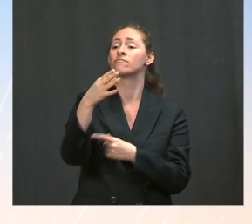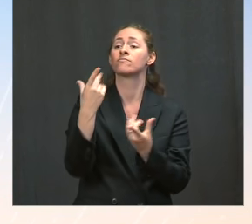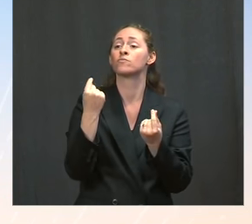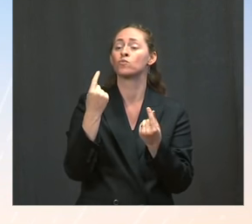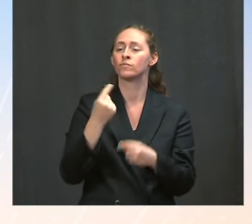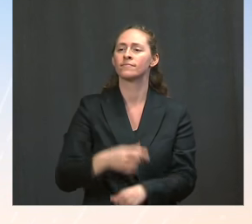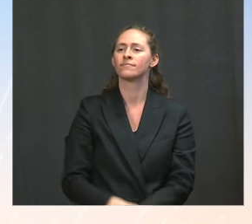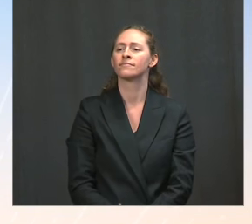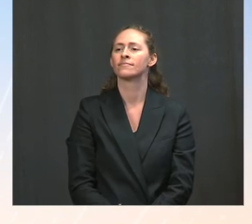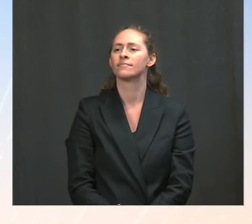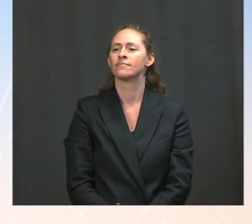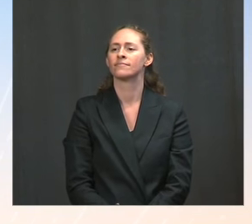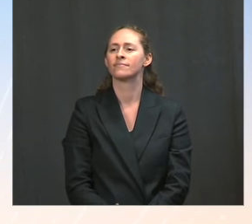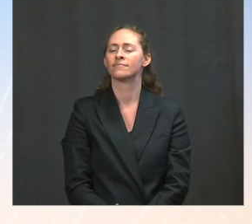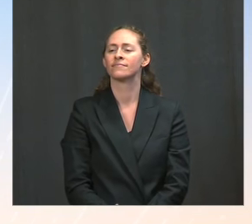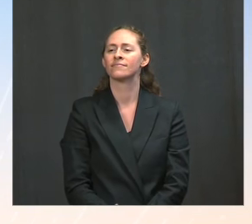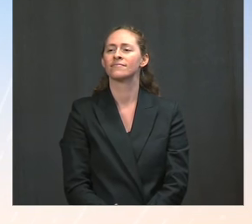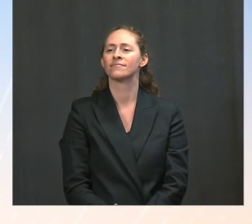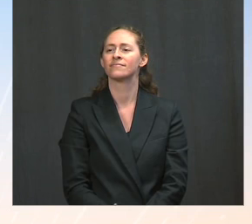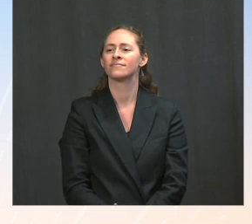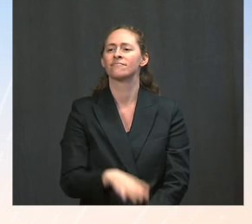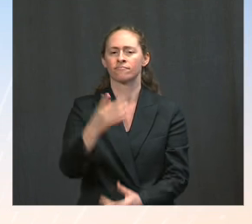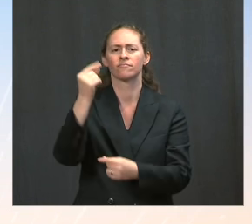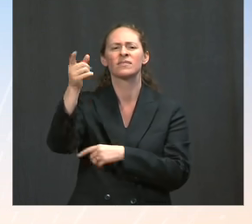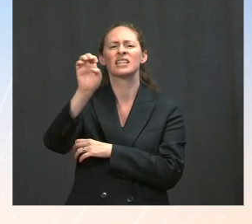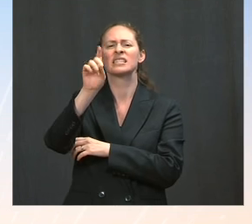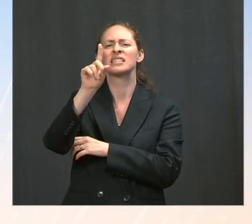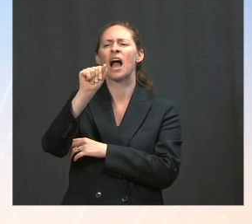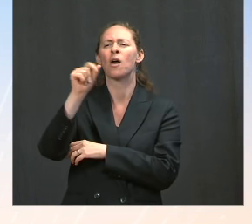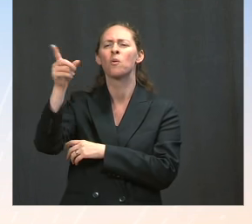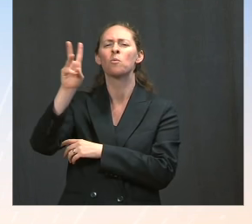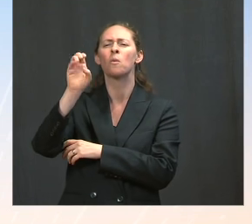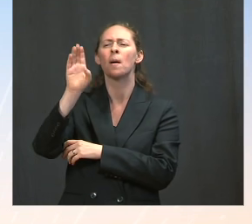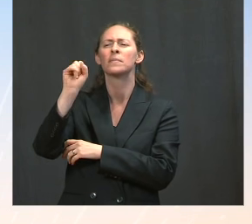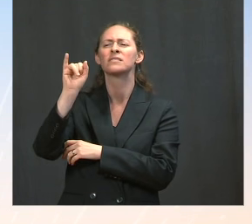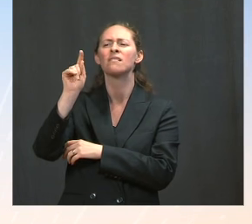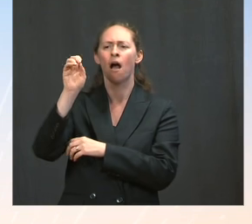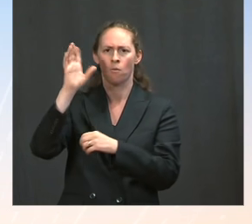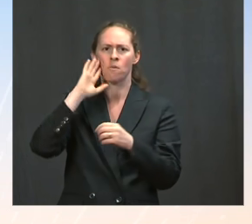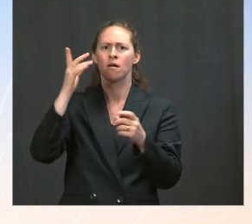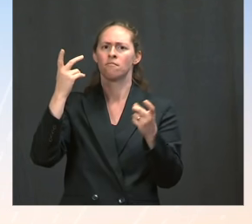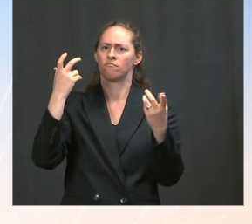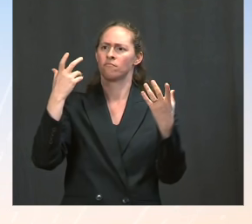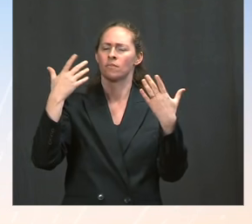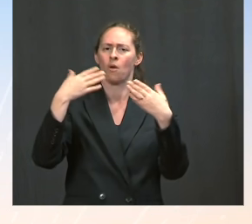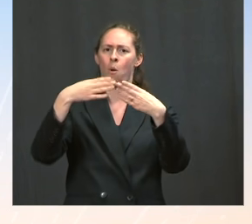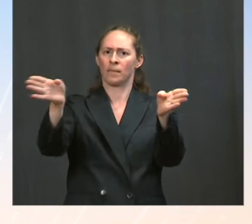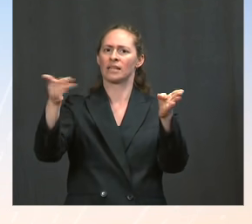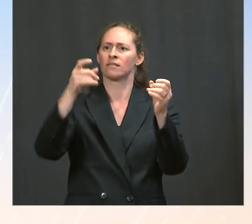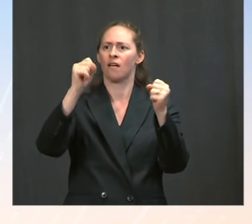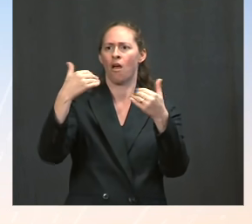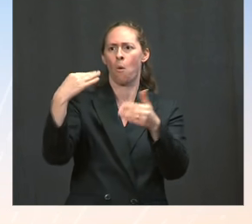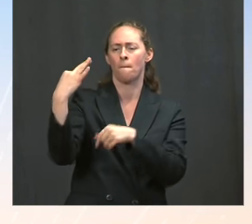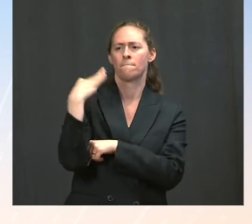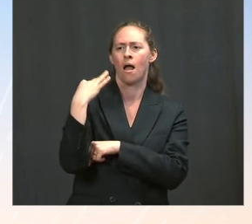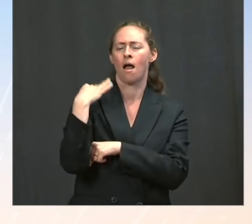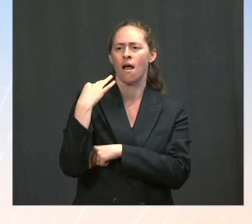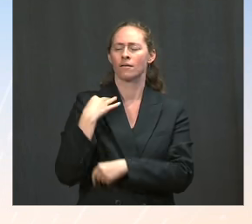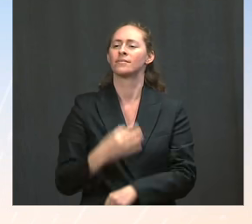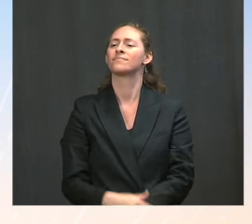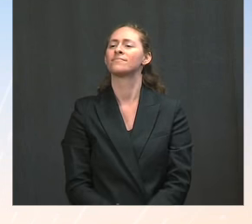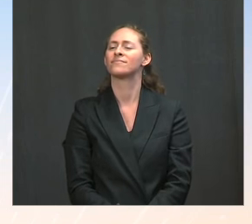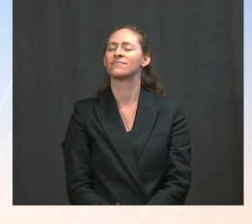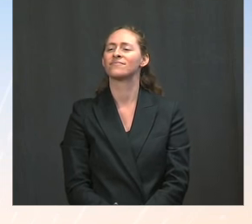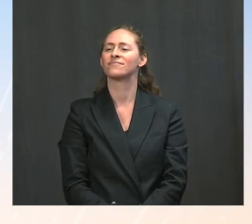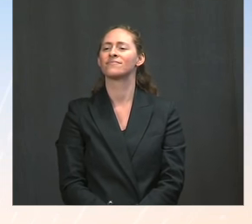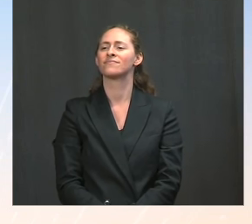applications will be live. So we want to get this money out the door as quickly as possible. EDA has 6 regional offices around the